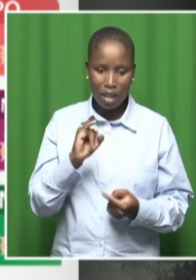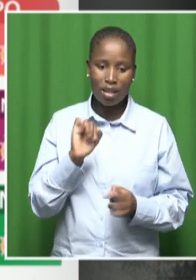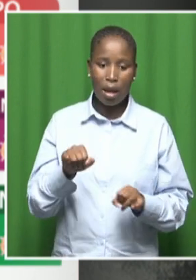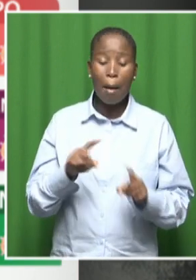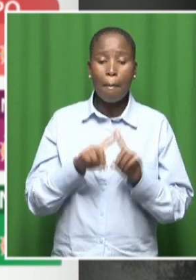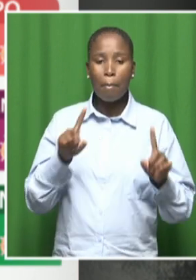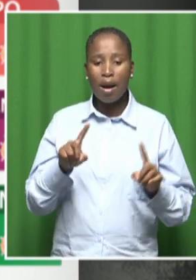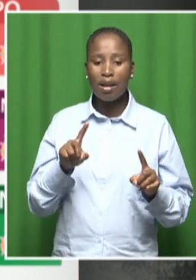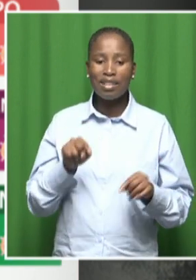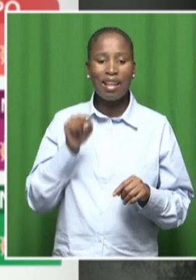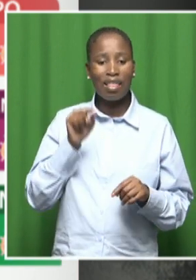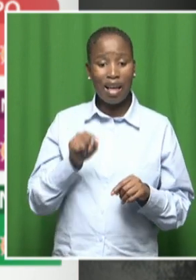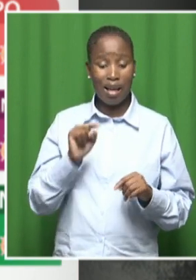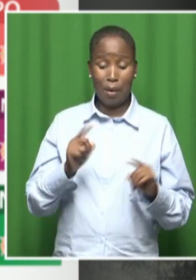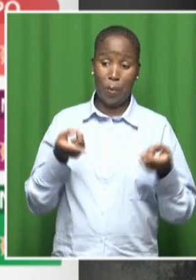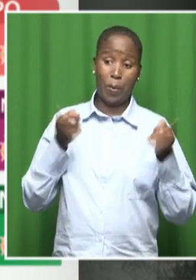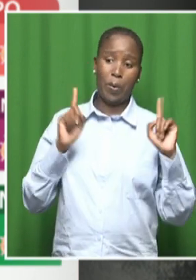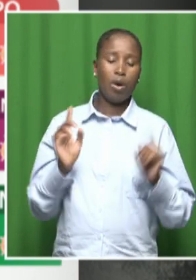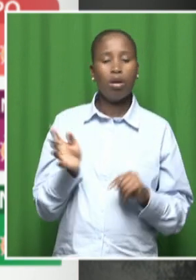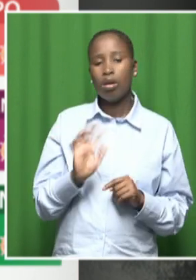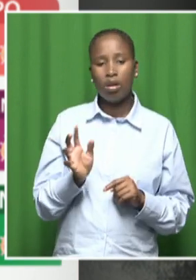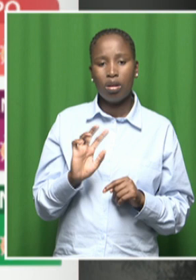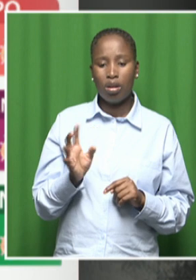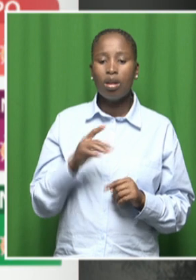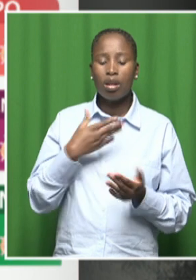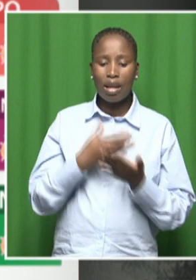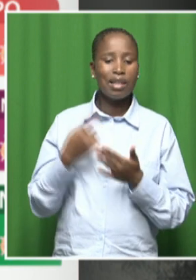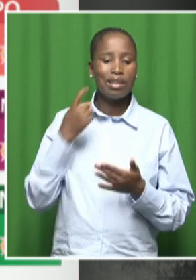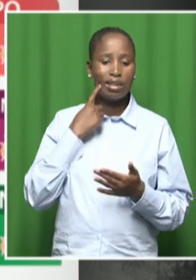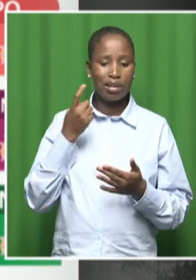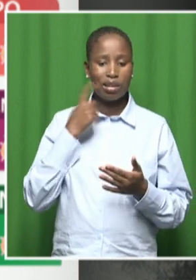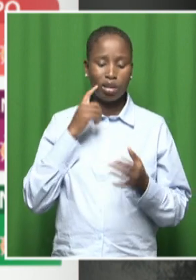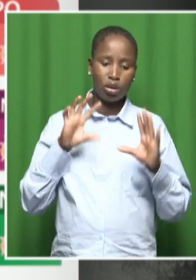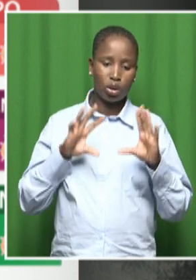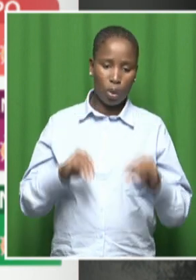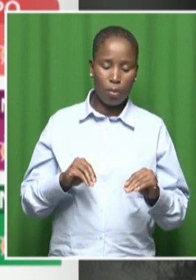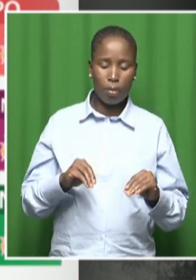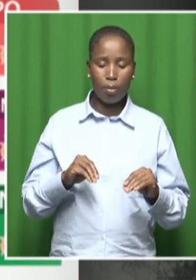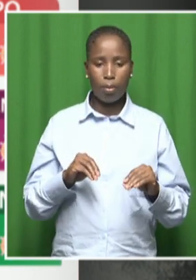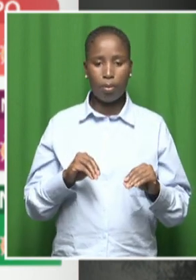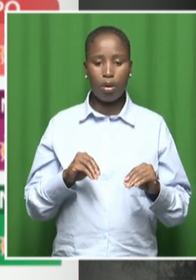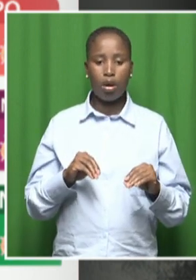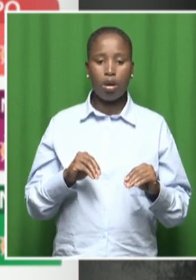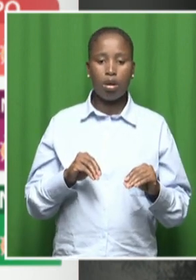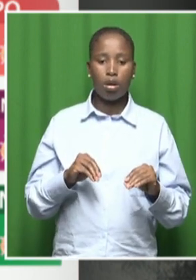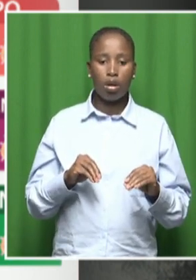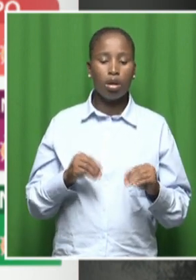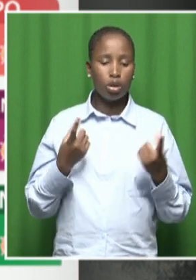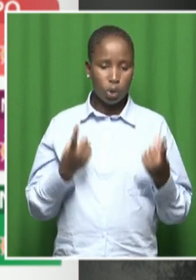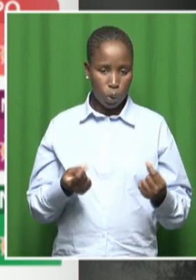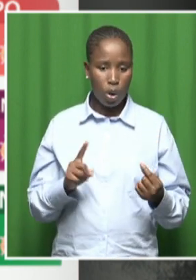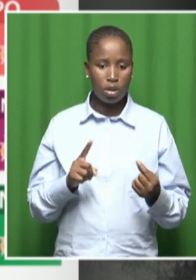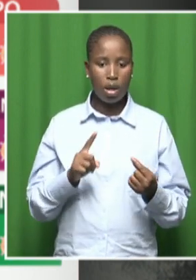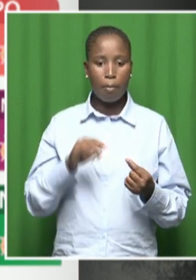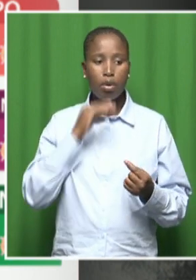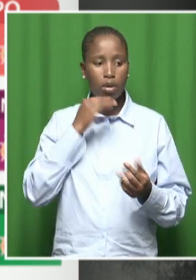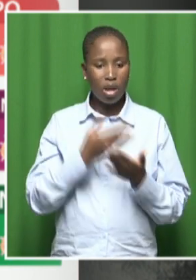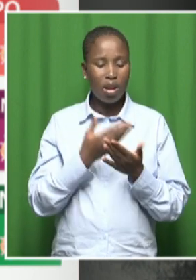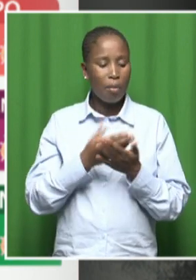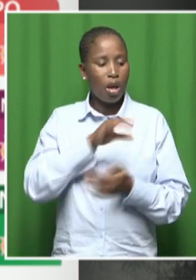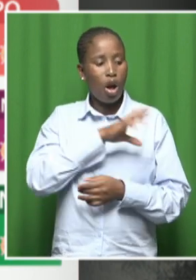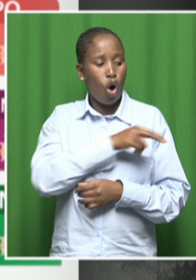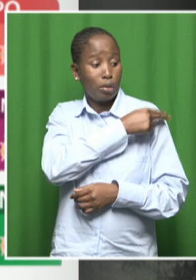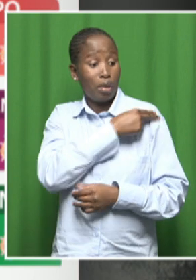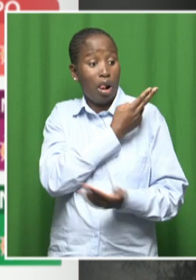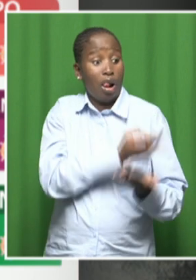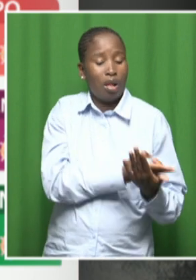less severe, and really will stop any illness developing into sort of potentially going to hospital. And that's